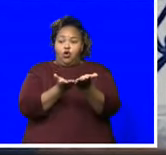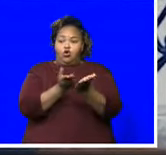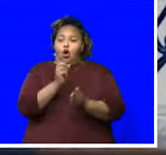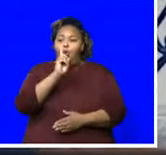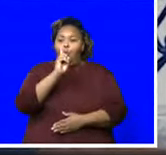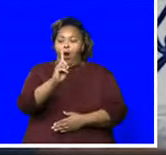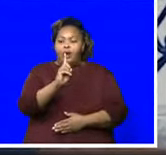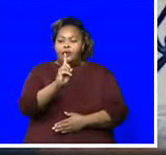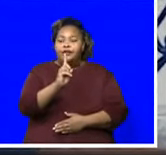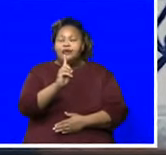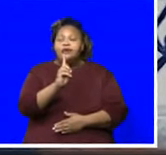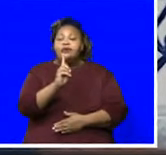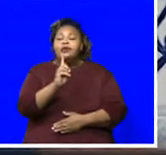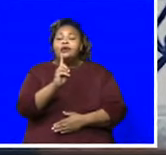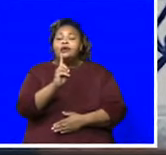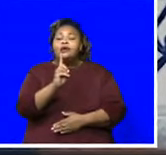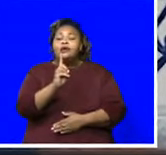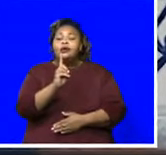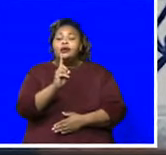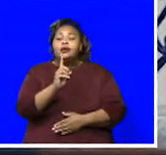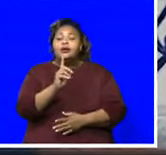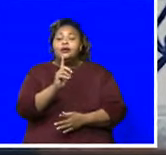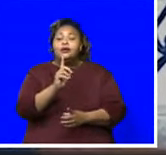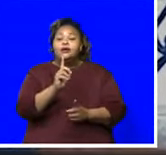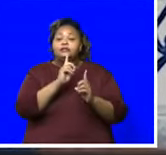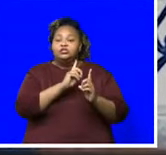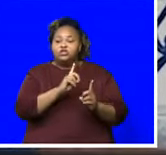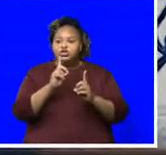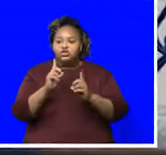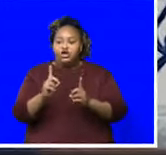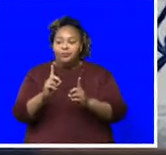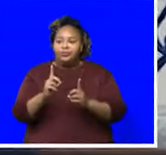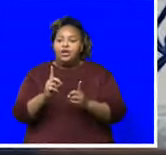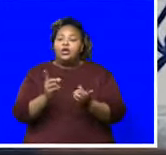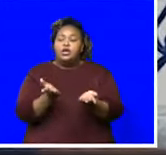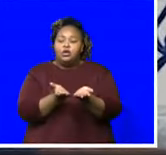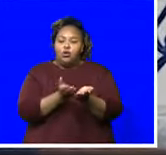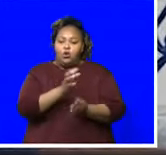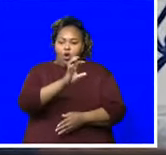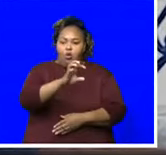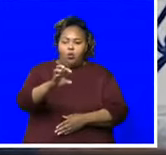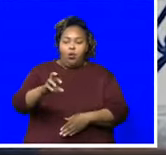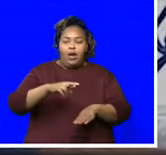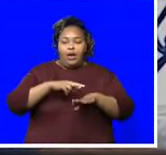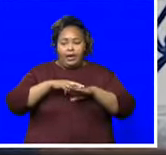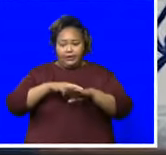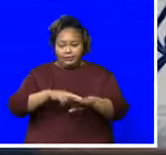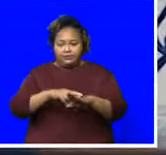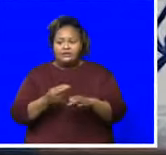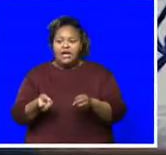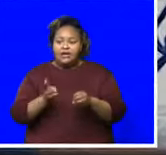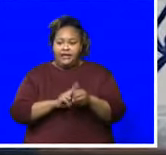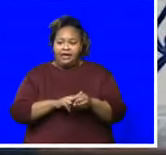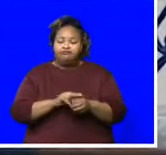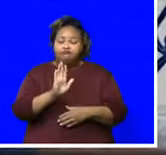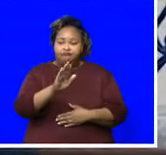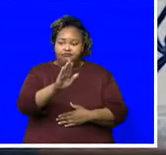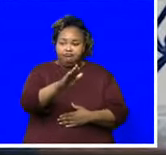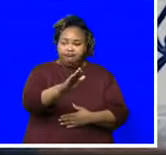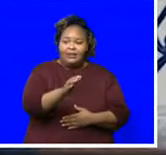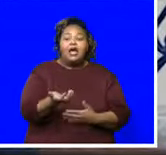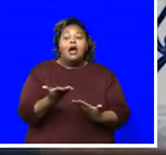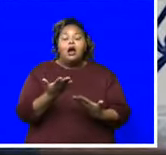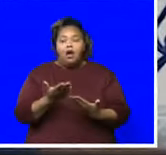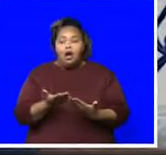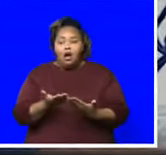baseta uphindze bahlangane nabo bothishela sebaphelele besifundo selulwimi lwesiSwati besifunda. Umbiko